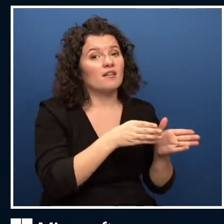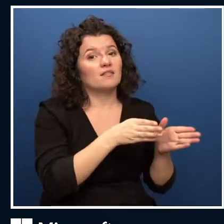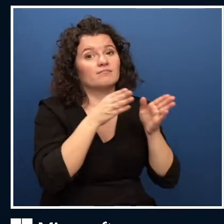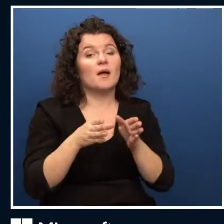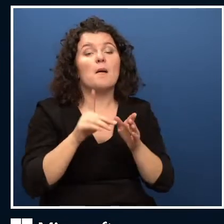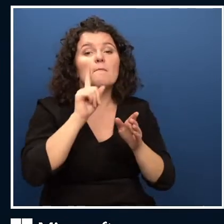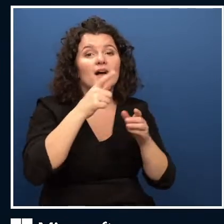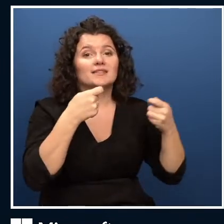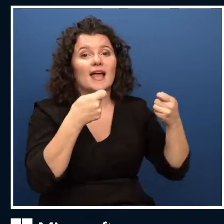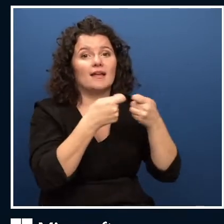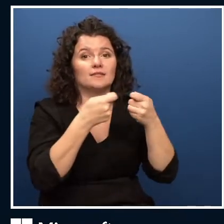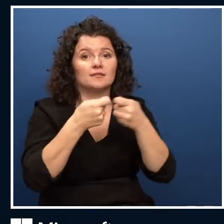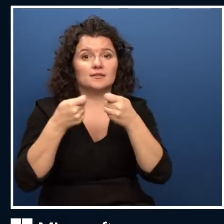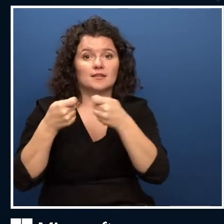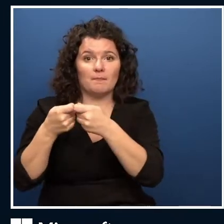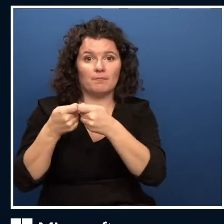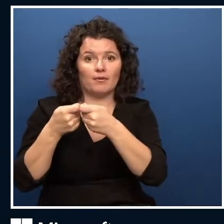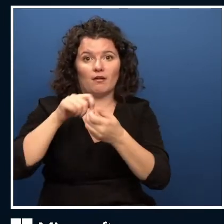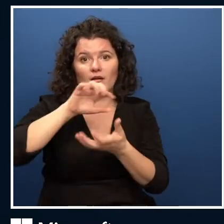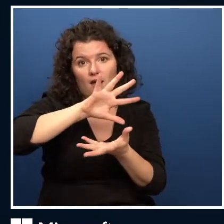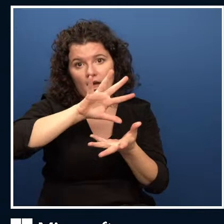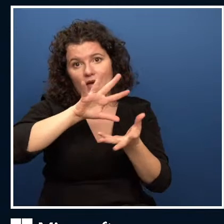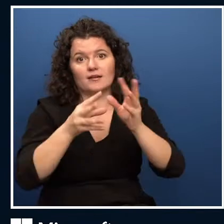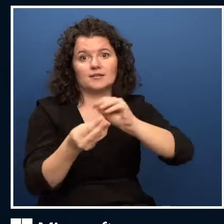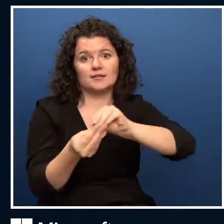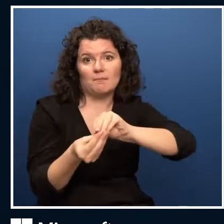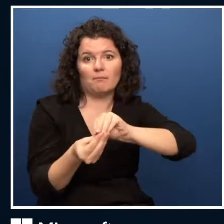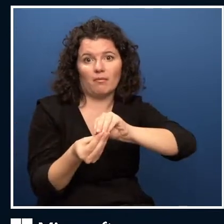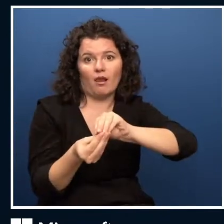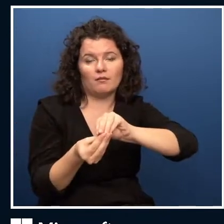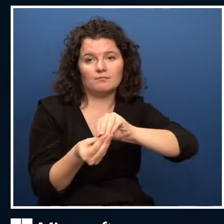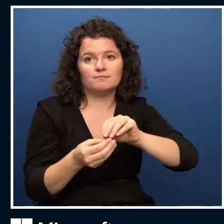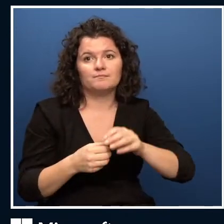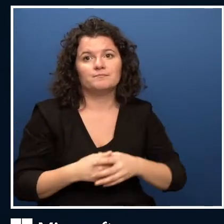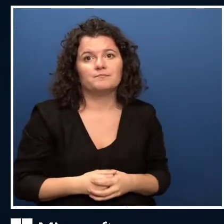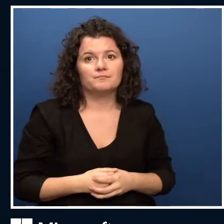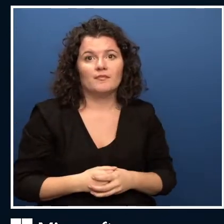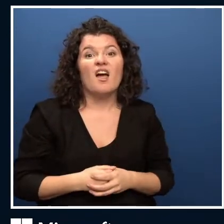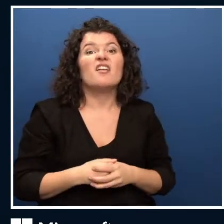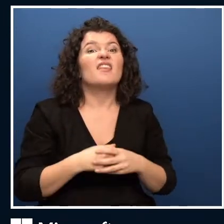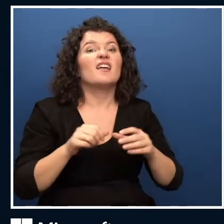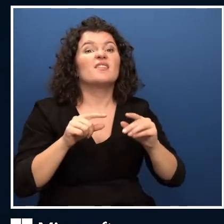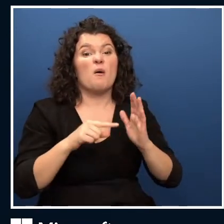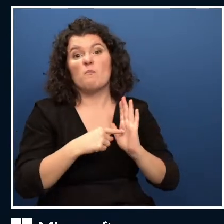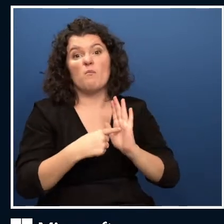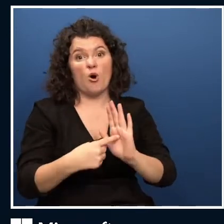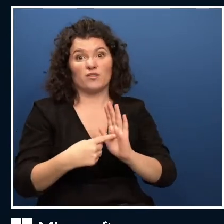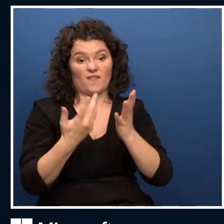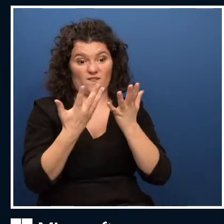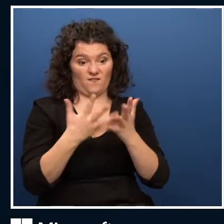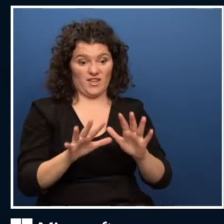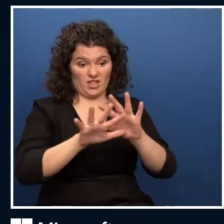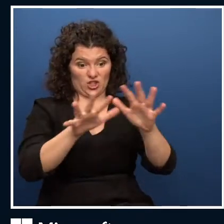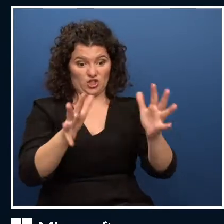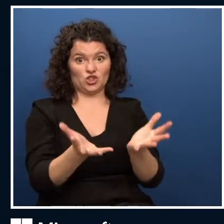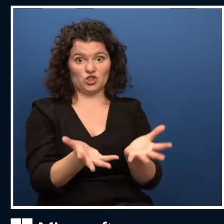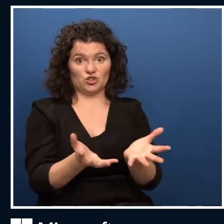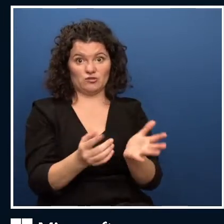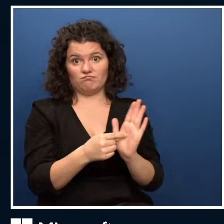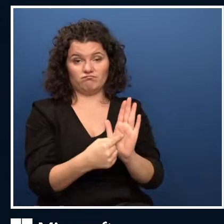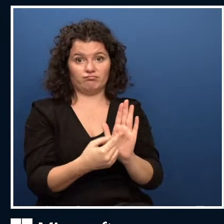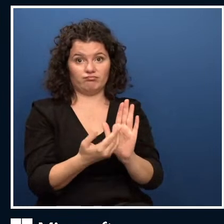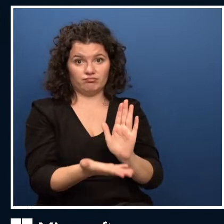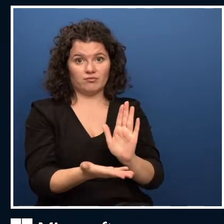with some shallow model to finally achieve some results you need in your